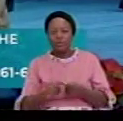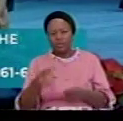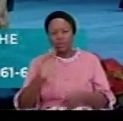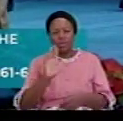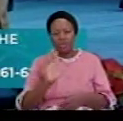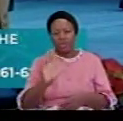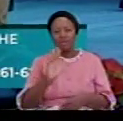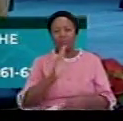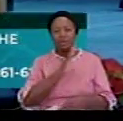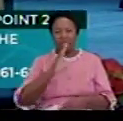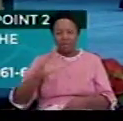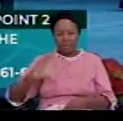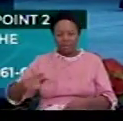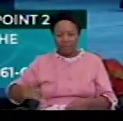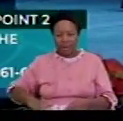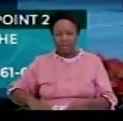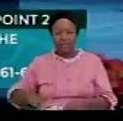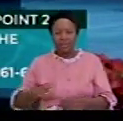Christ.